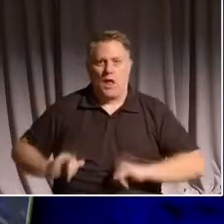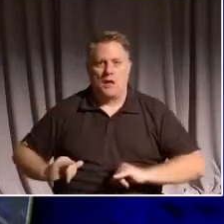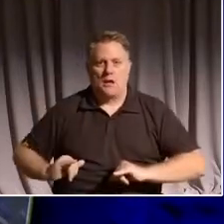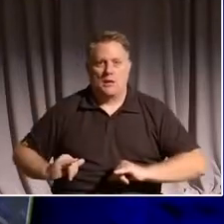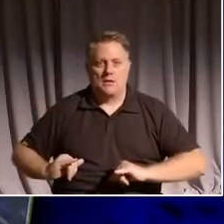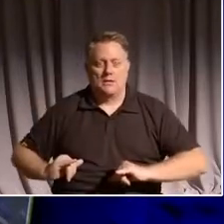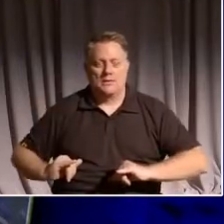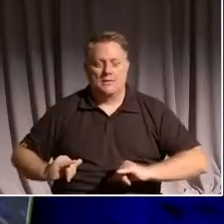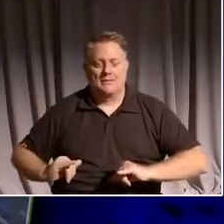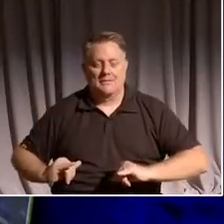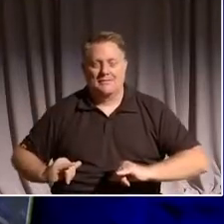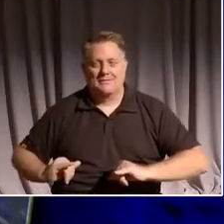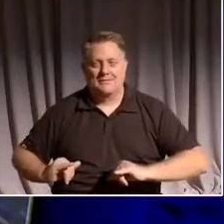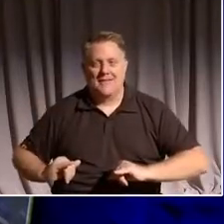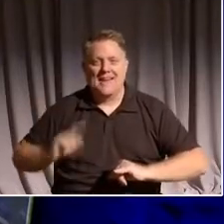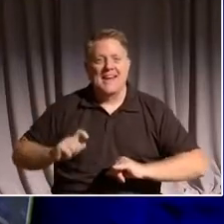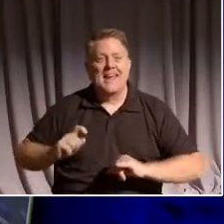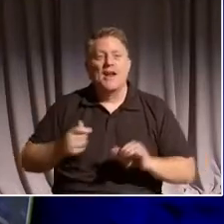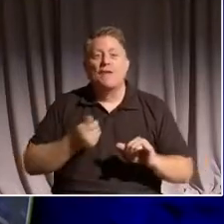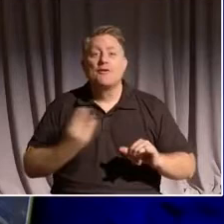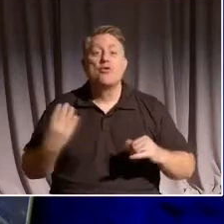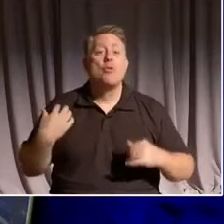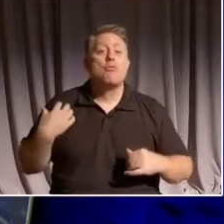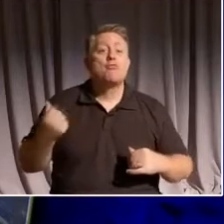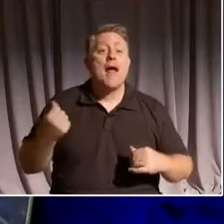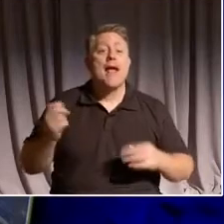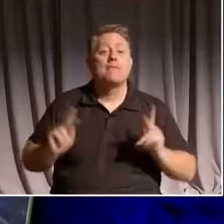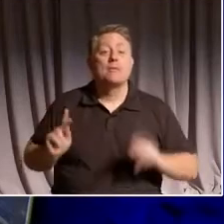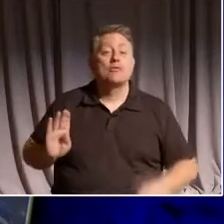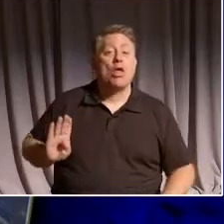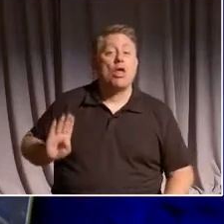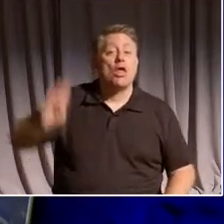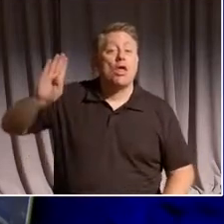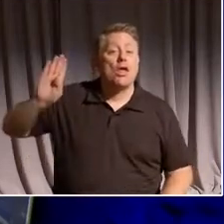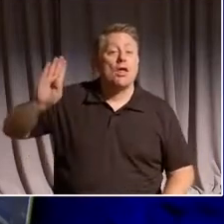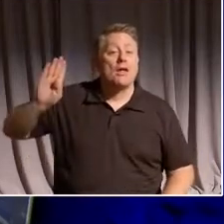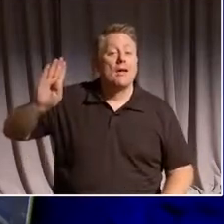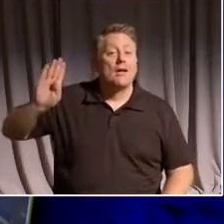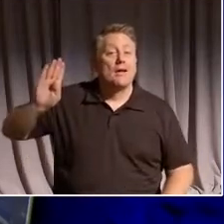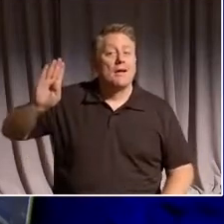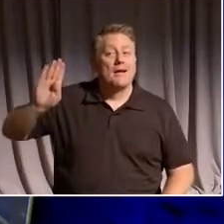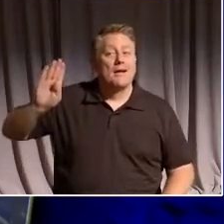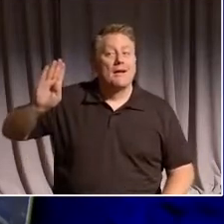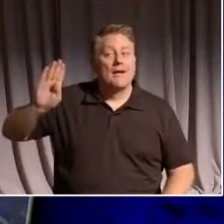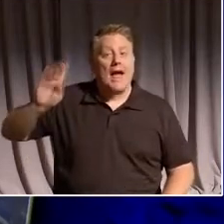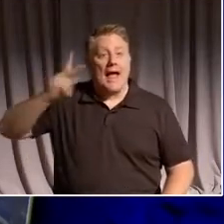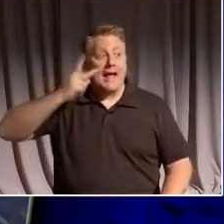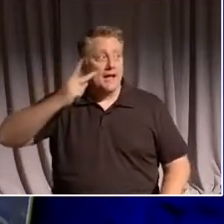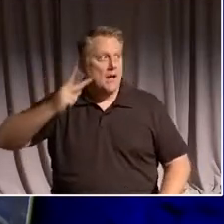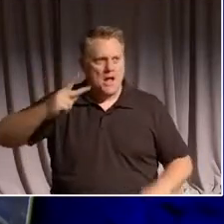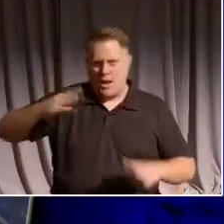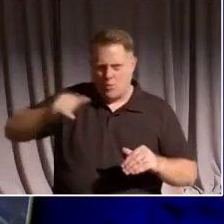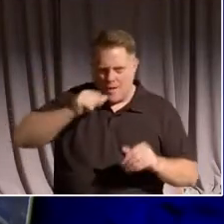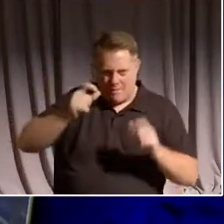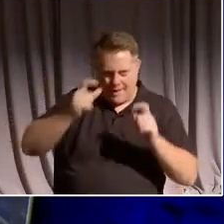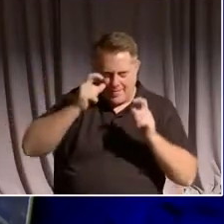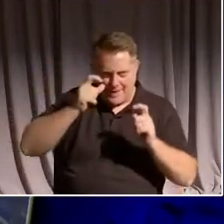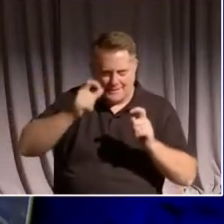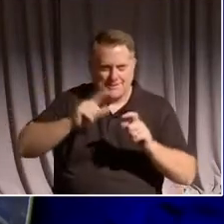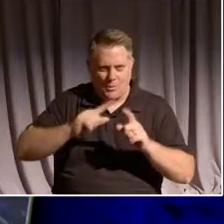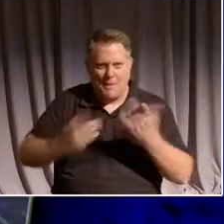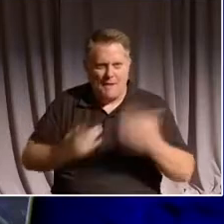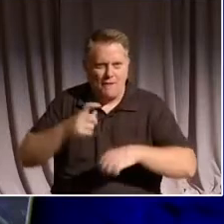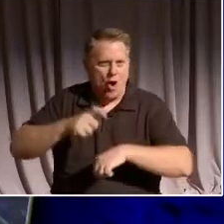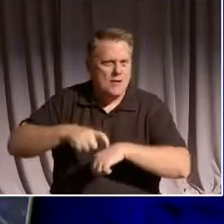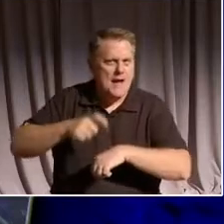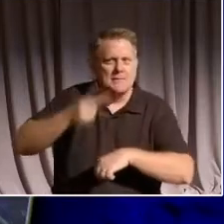So we need a few brave souls to raise their hands. And I do not have my glasses on, so I might have a